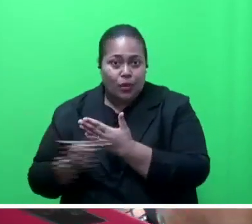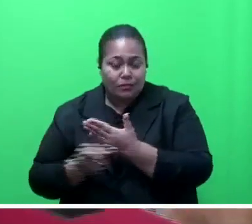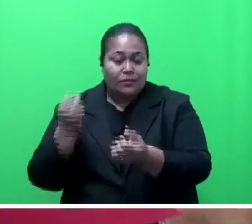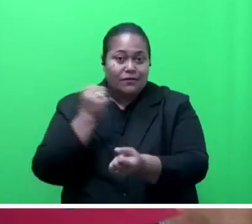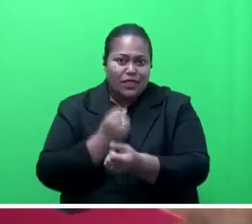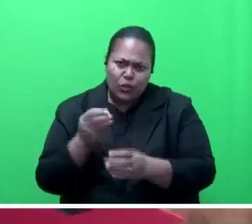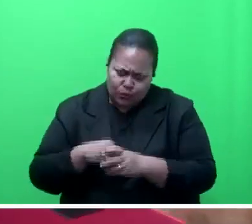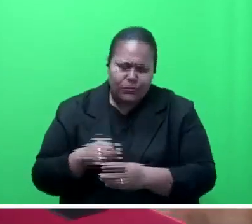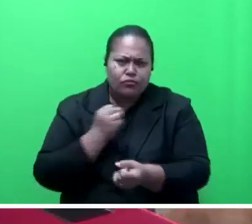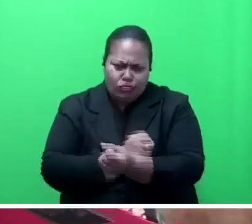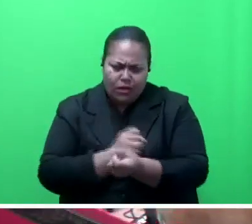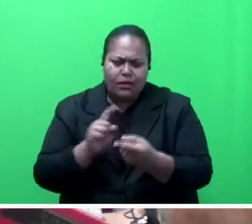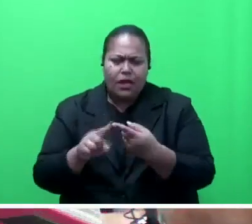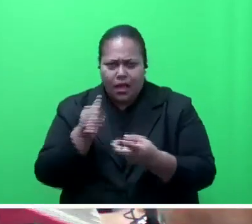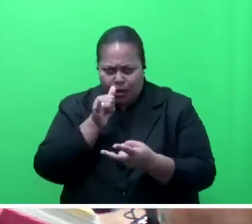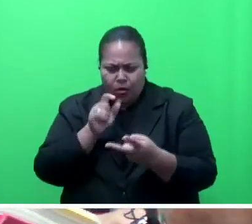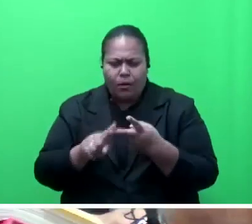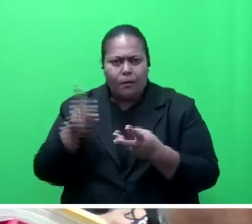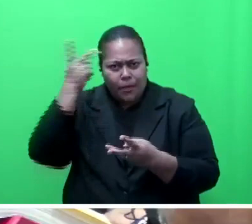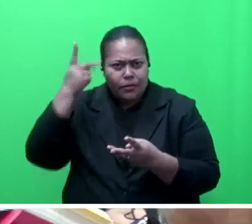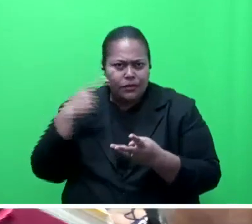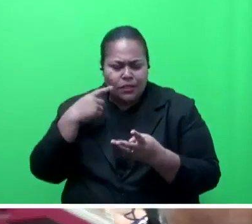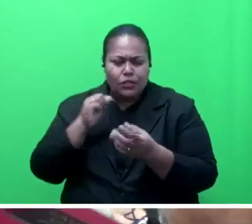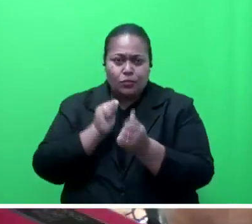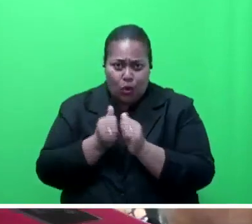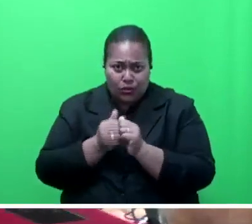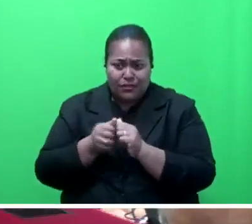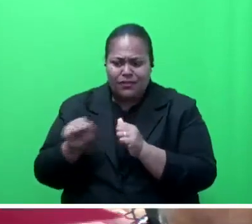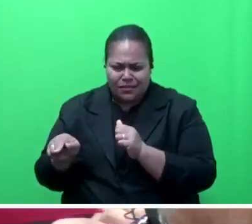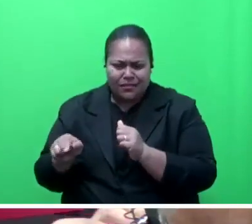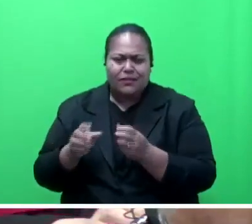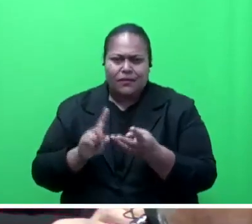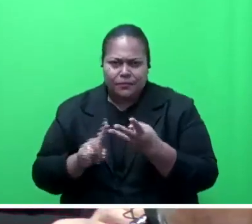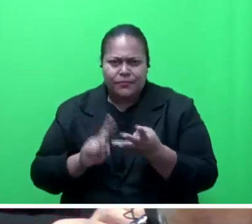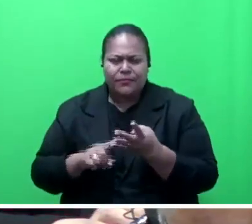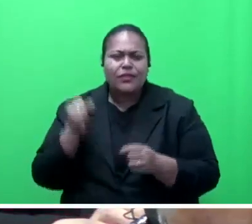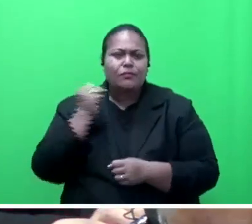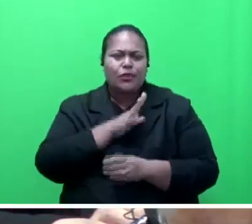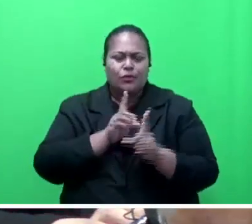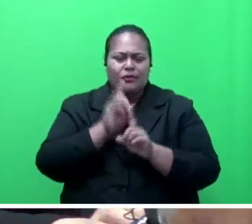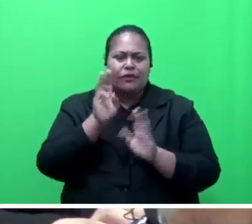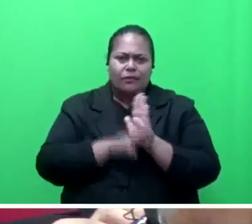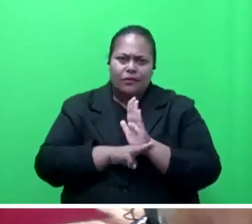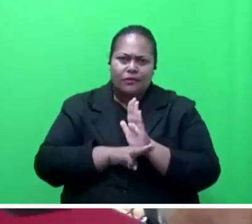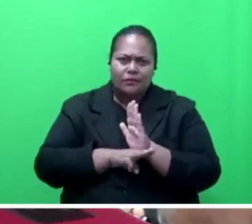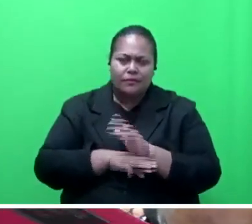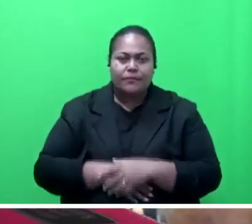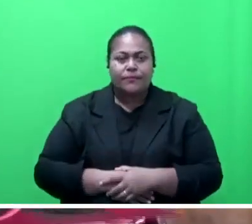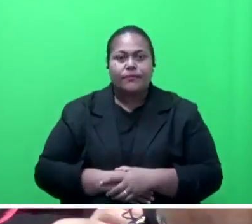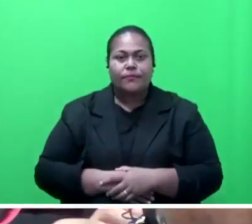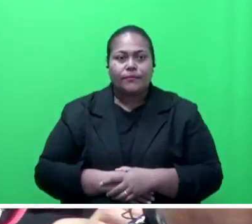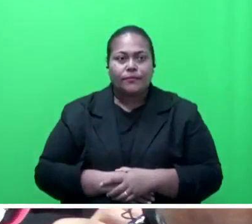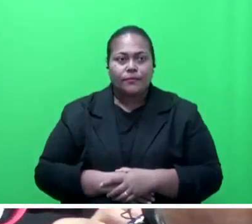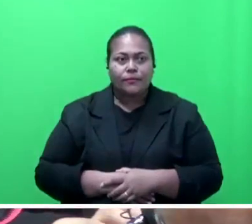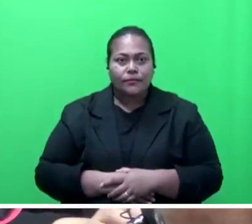alcohol, parenting, personal hygiene, sports and recreation, and spiritual development, sir. Mr. Speaker,